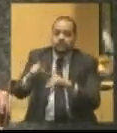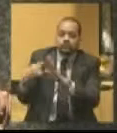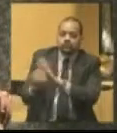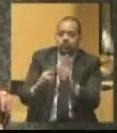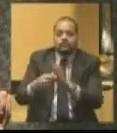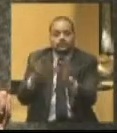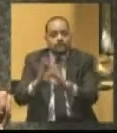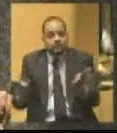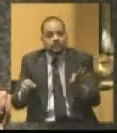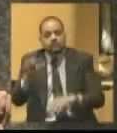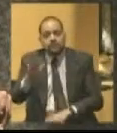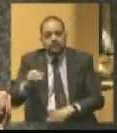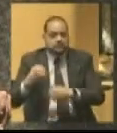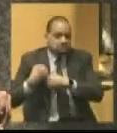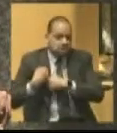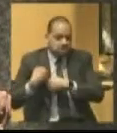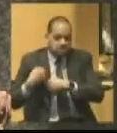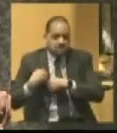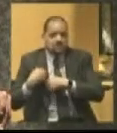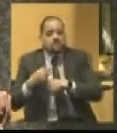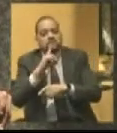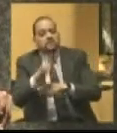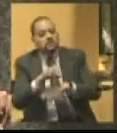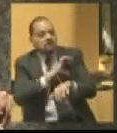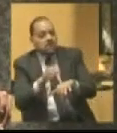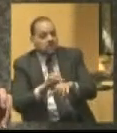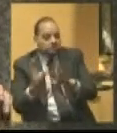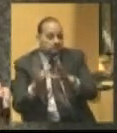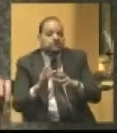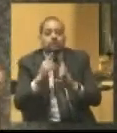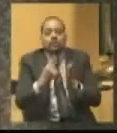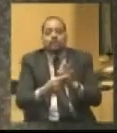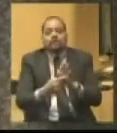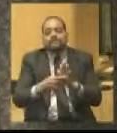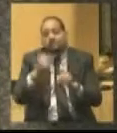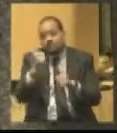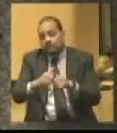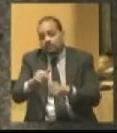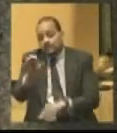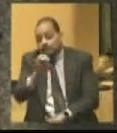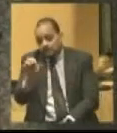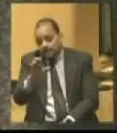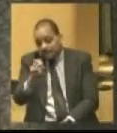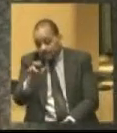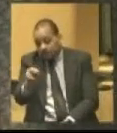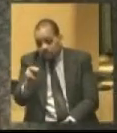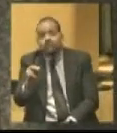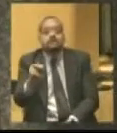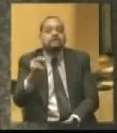of a policy of enticement implemented by the Emancipation Proclamation of January 1st,